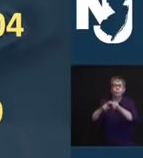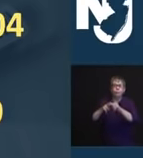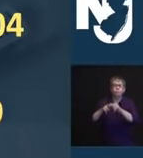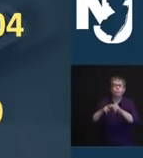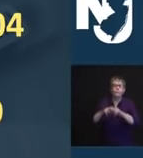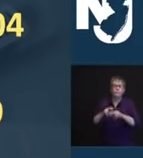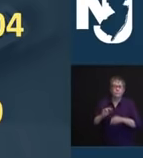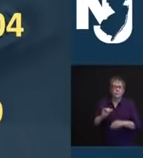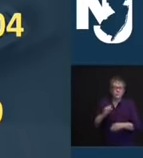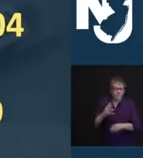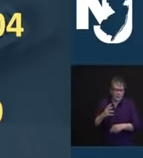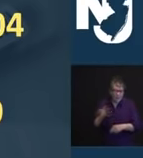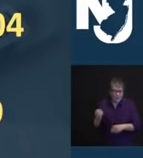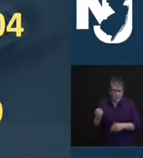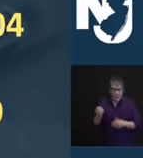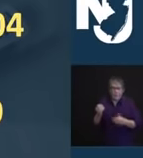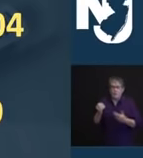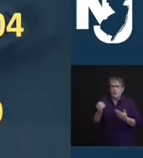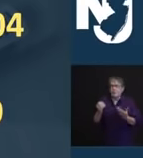percentage of the